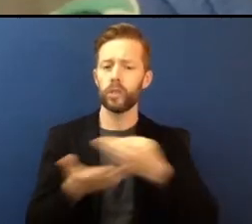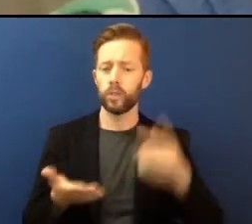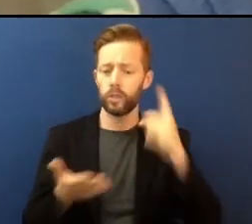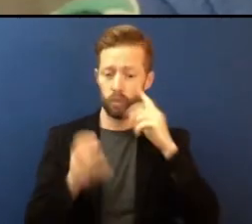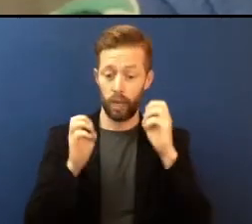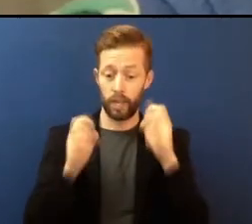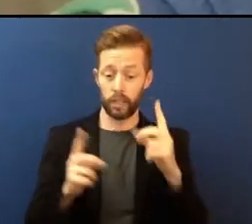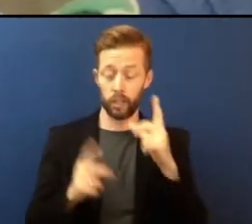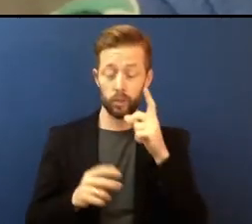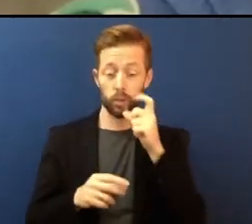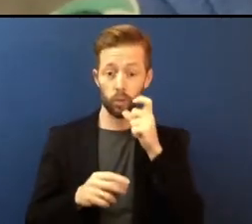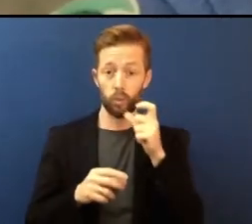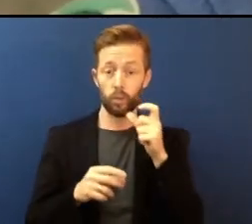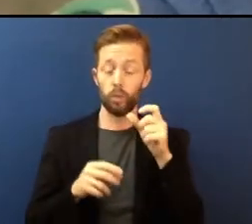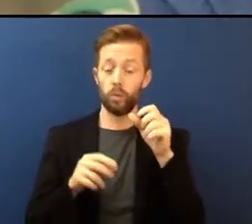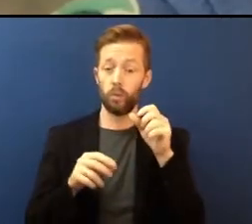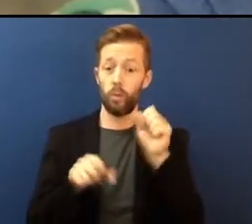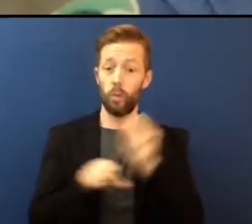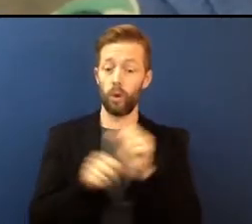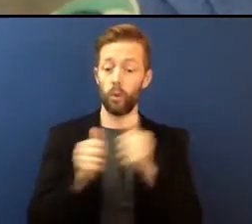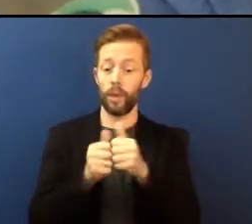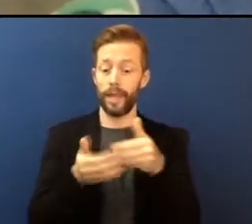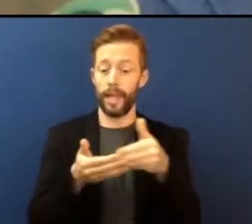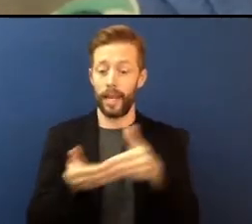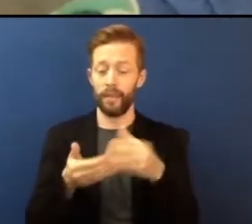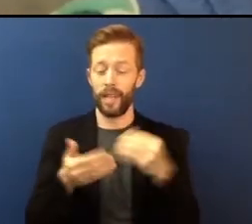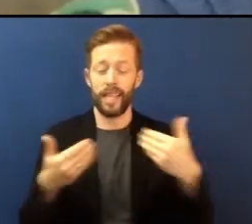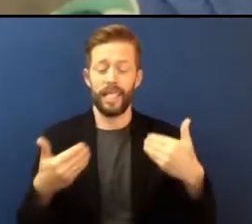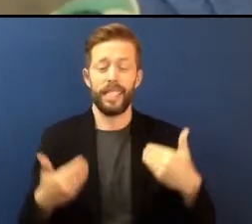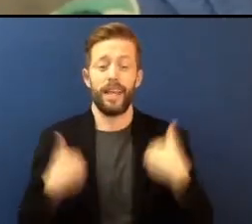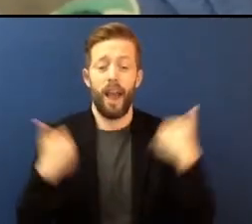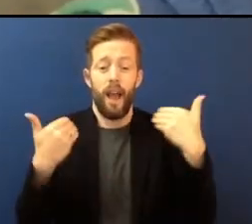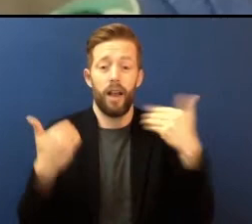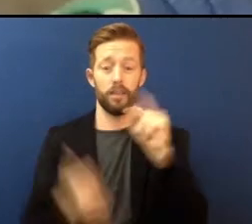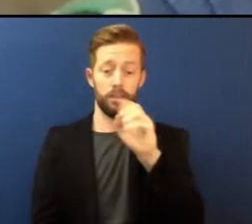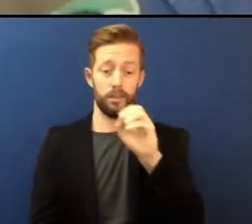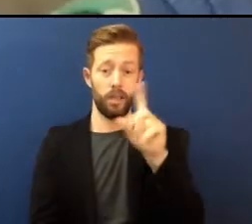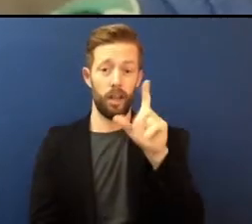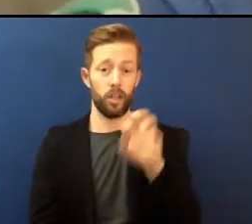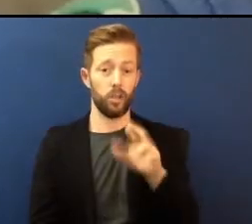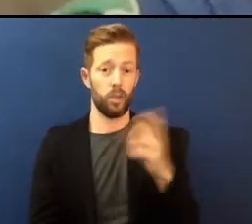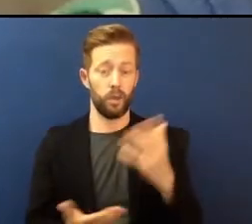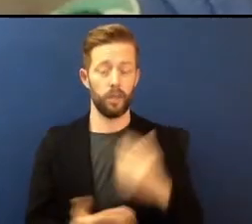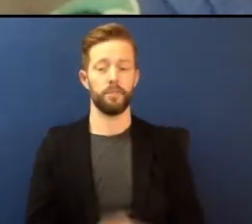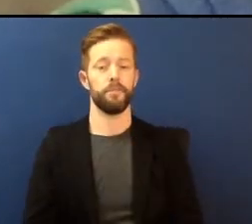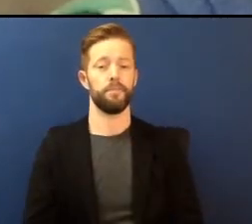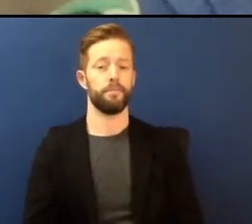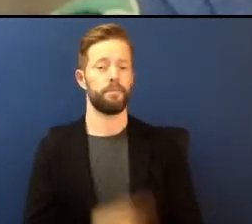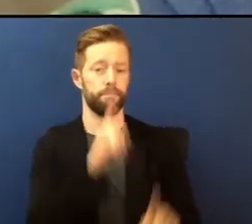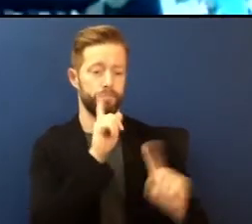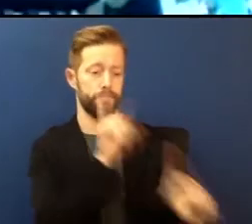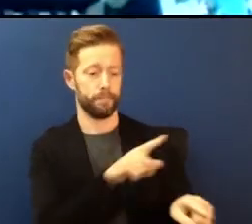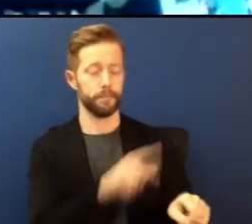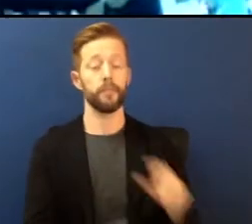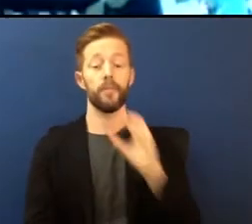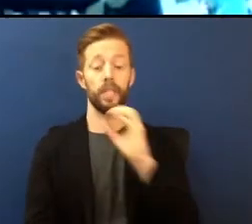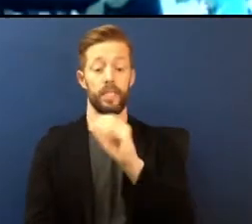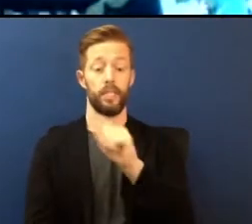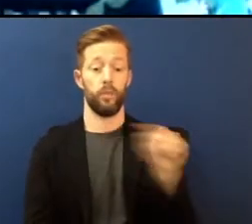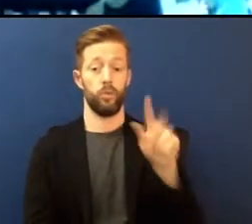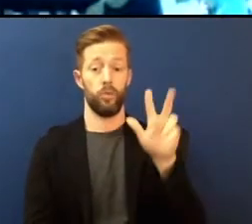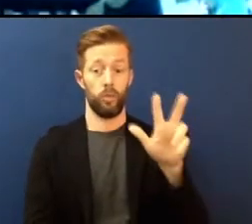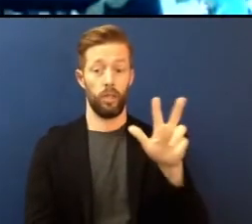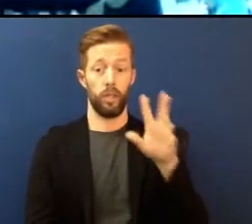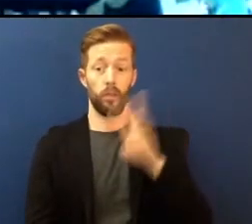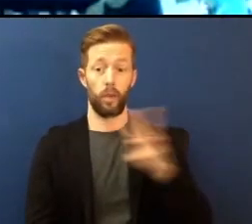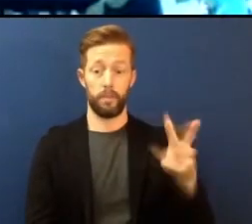favorite resource for educators who work with infants and toddlers, young toddlers? The 0